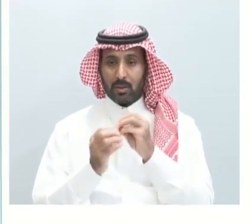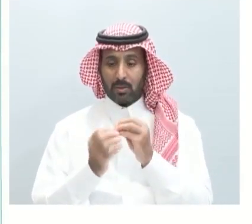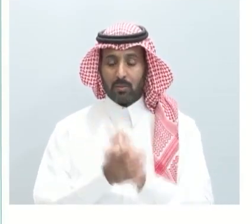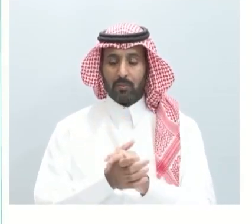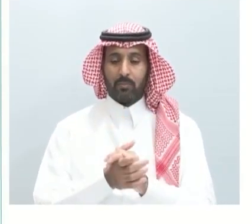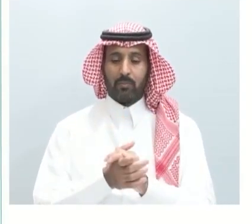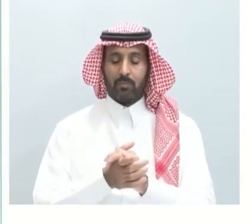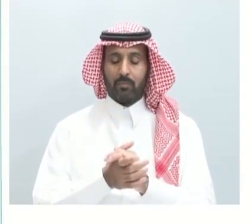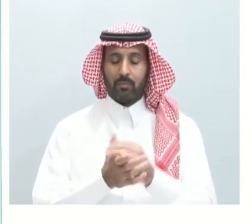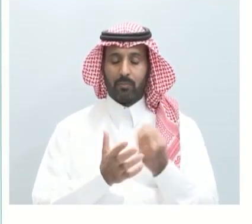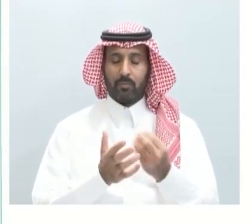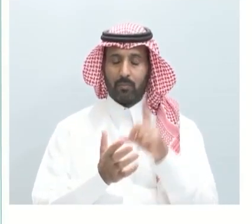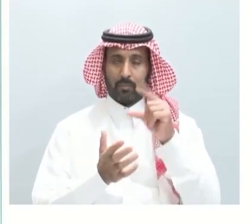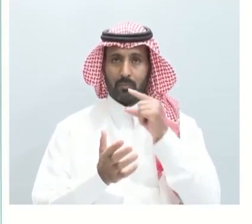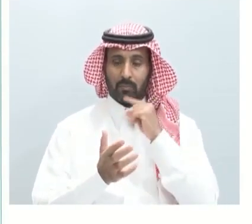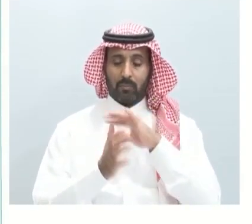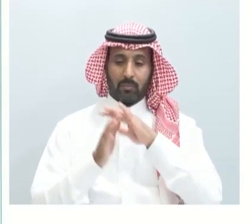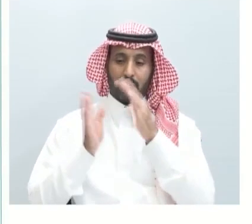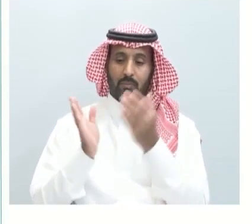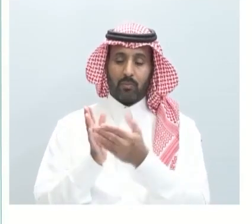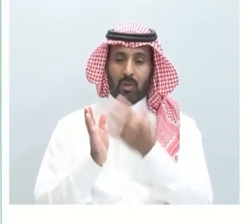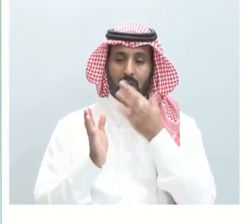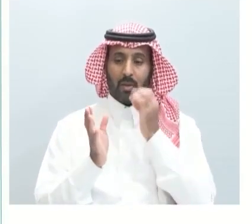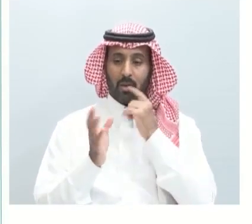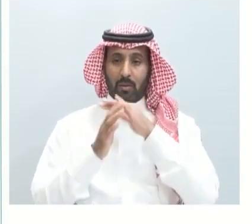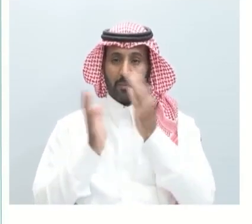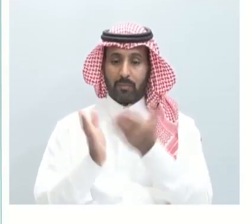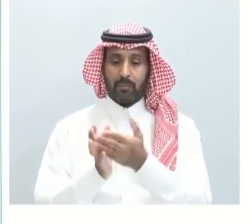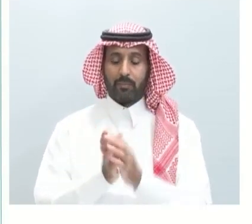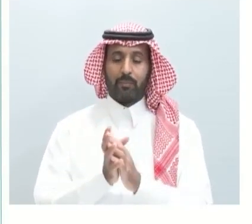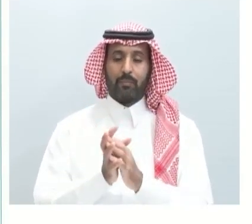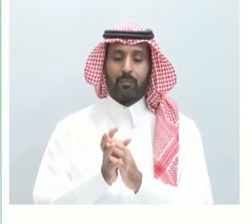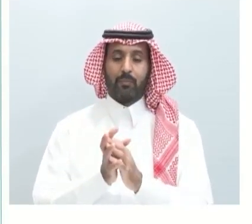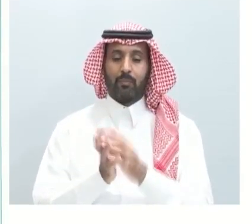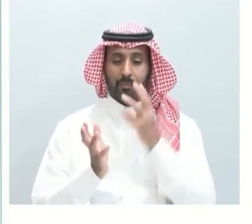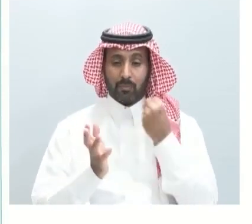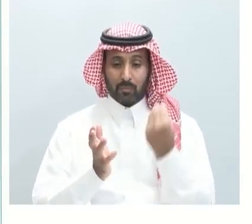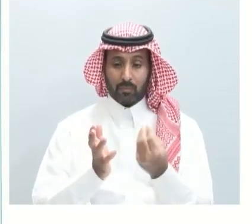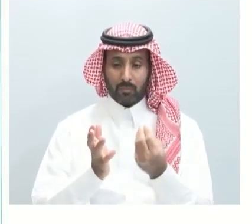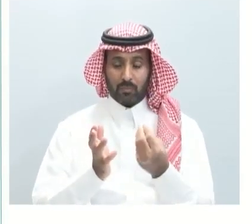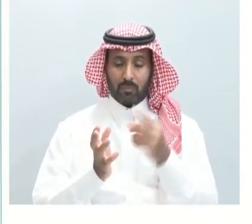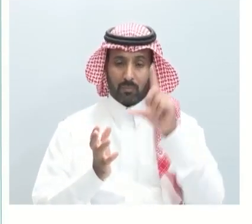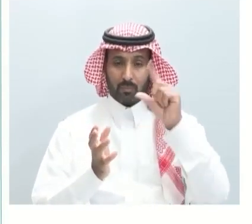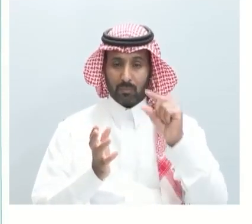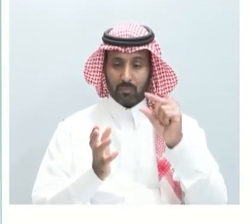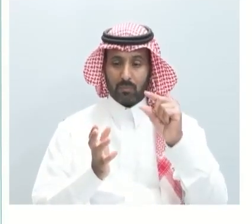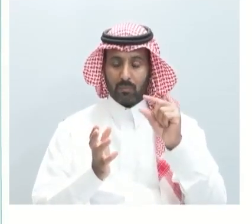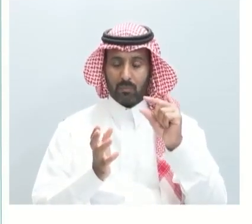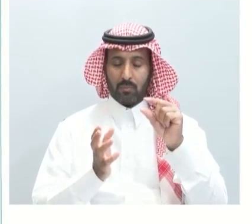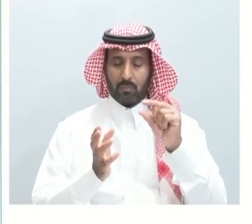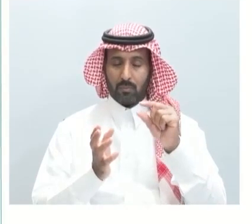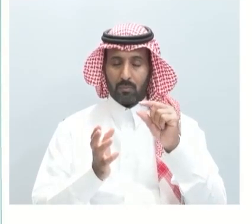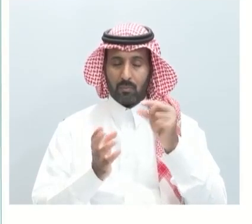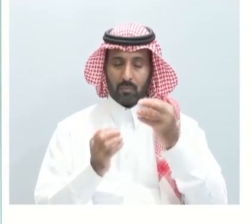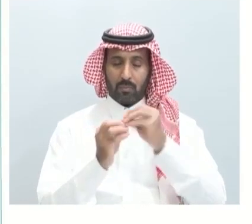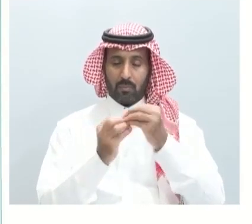I have a beautiful, small, white room. So beautiful, this is an opinion. Small, this is size.